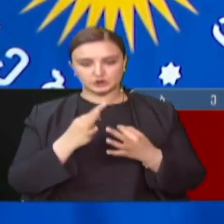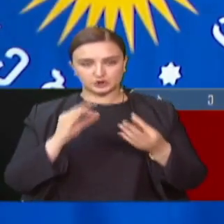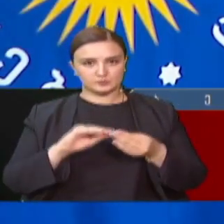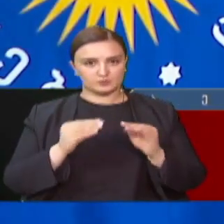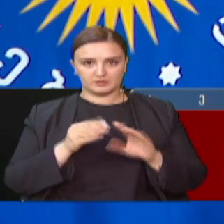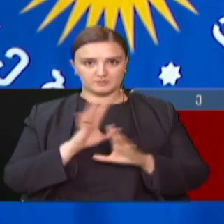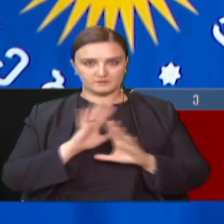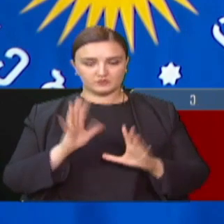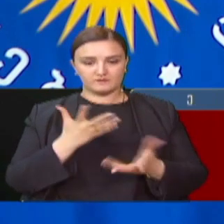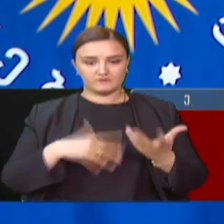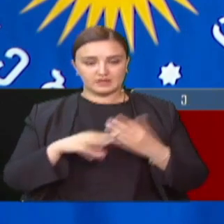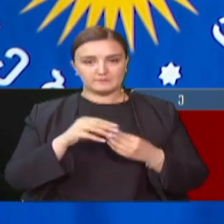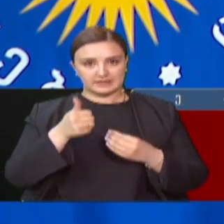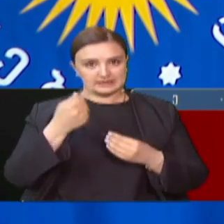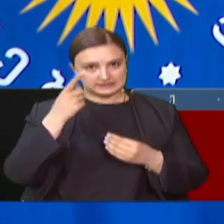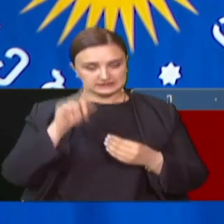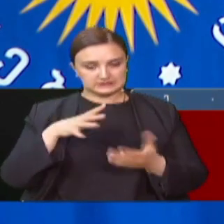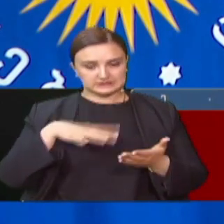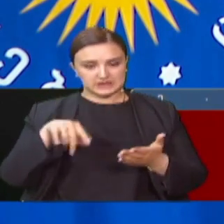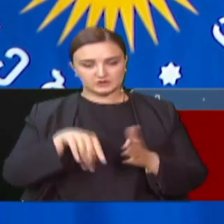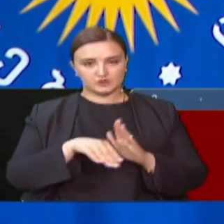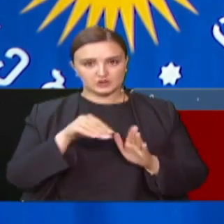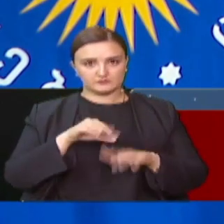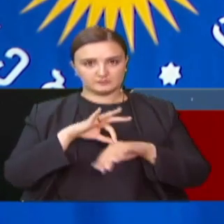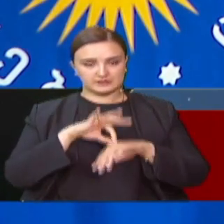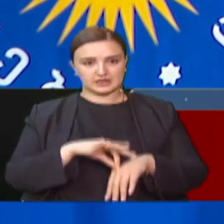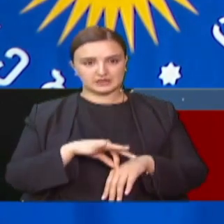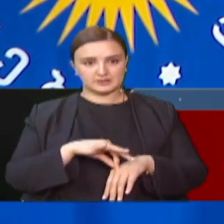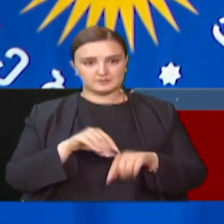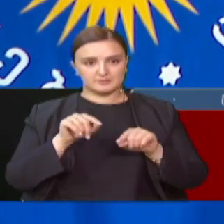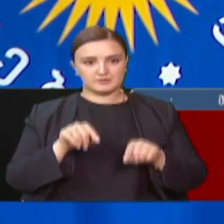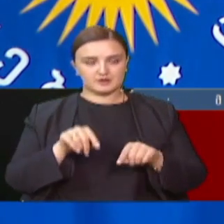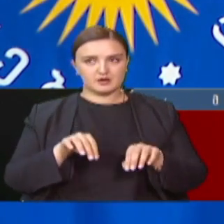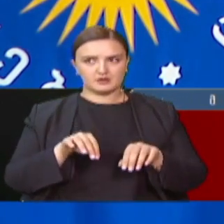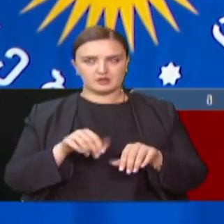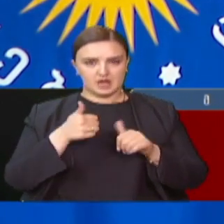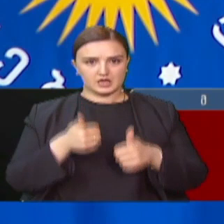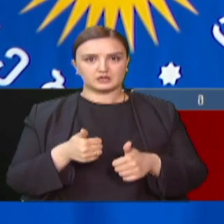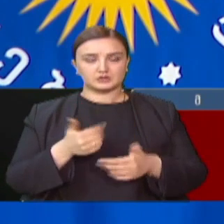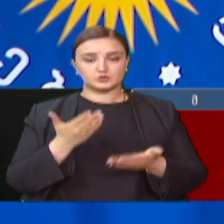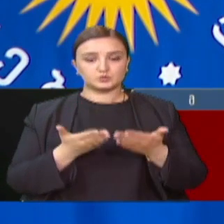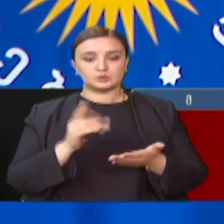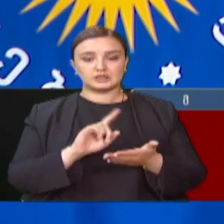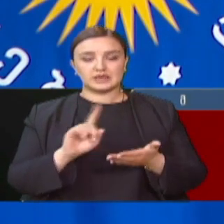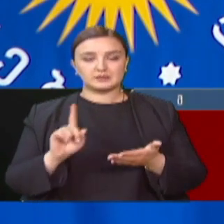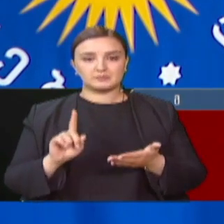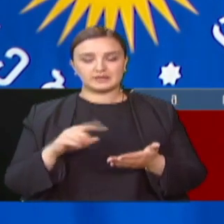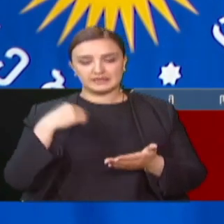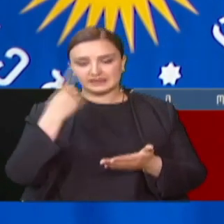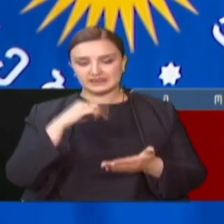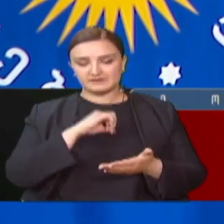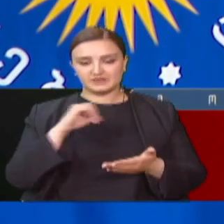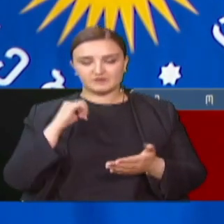Arconia, Holas Argates, Misrom, Ankovanashi, Archone, Bichat, Tardeba, Kamar Tulat, The Two Rime, Sad,